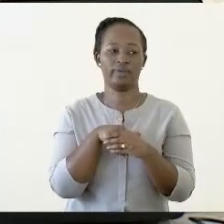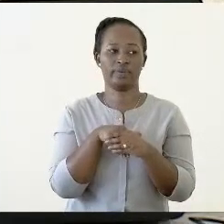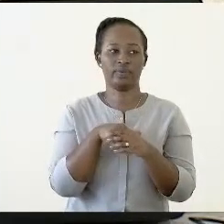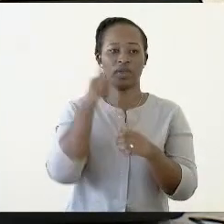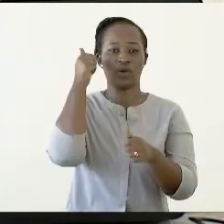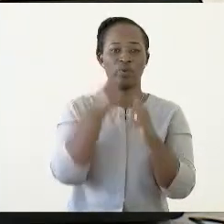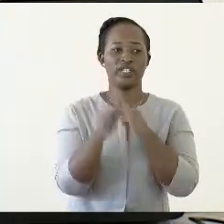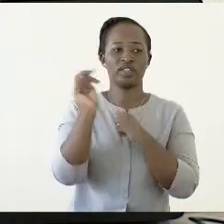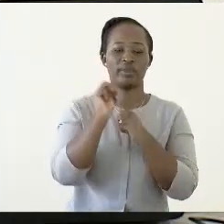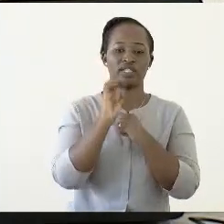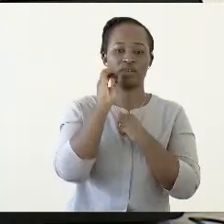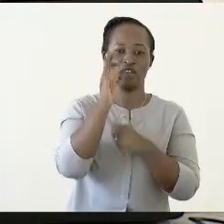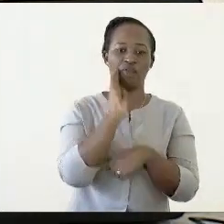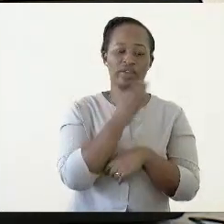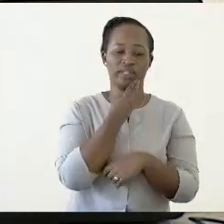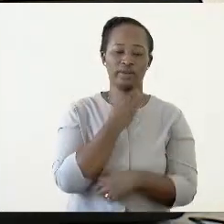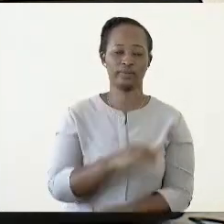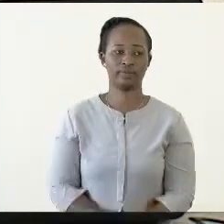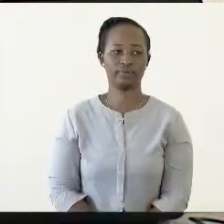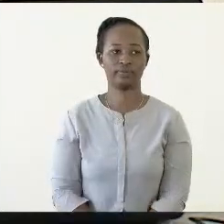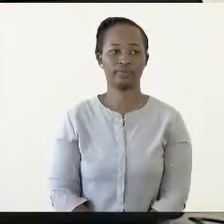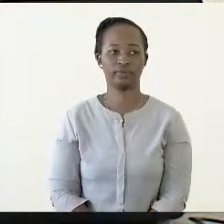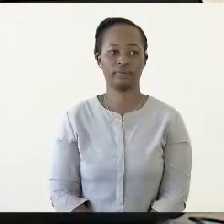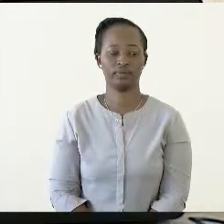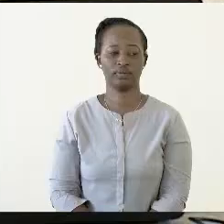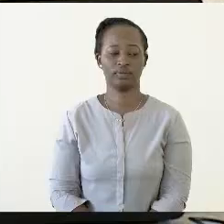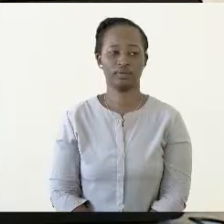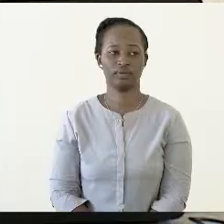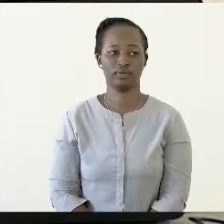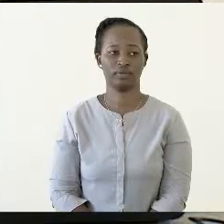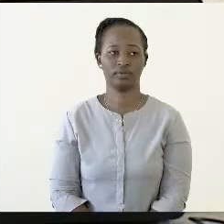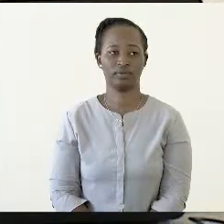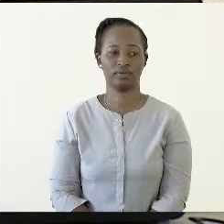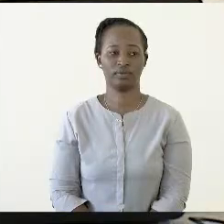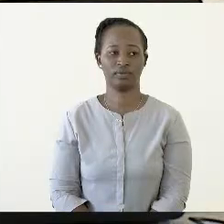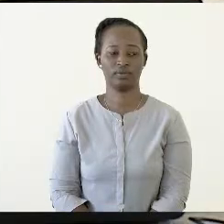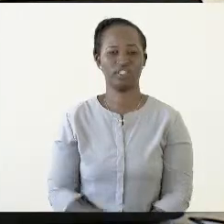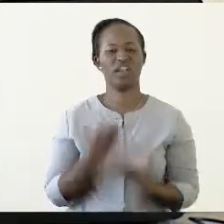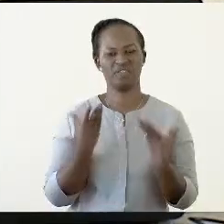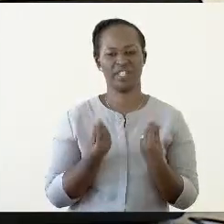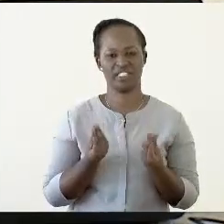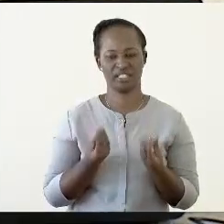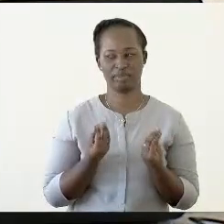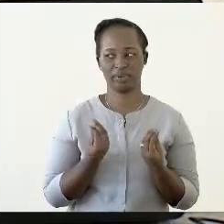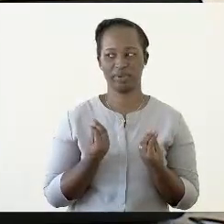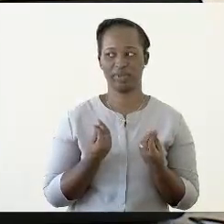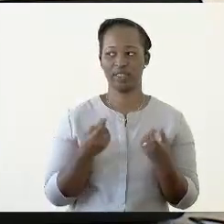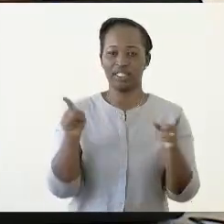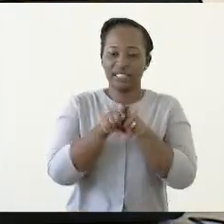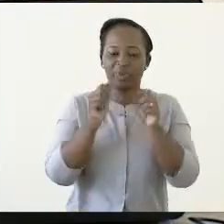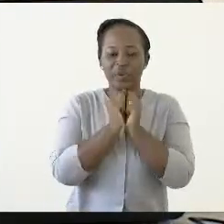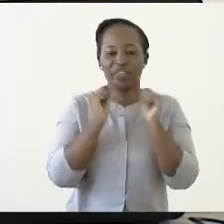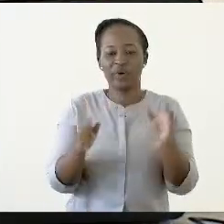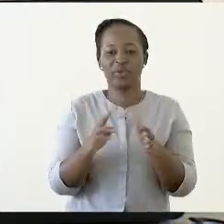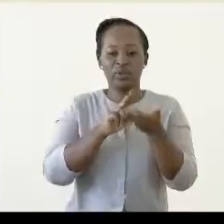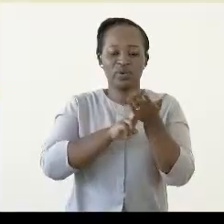which mass of water? The grams of water. It's very simple, even without using